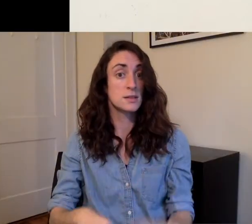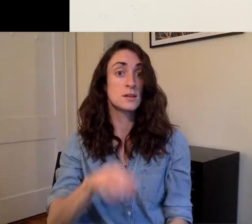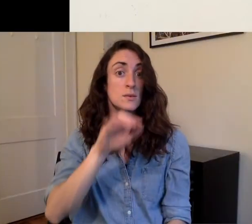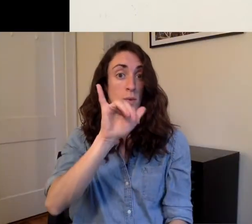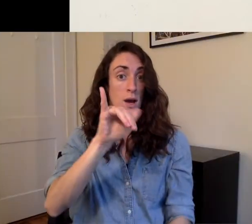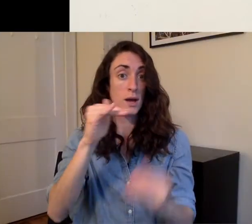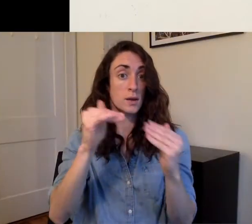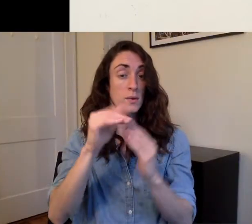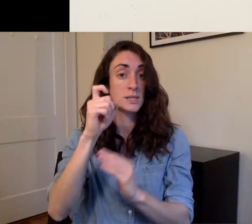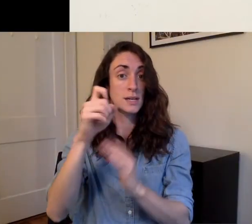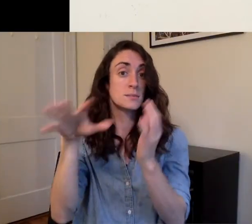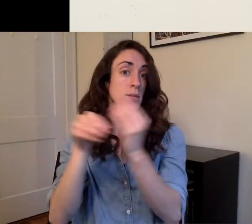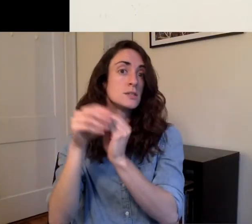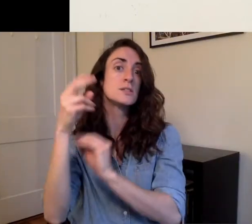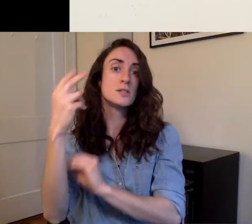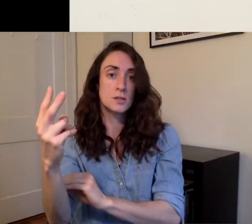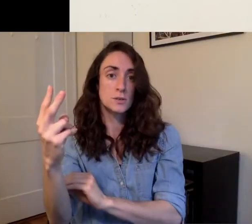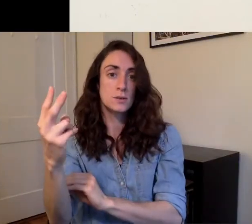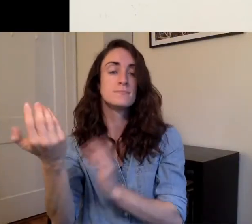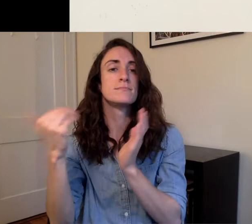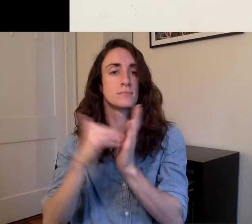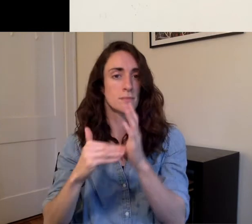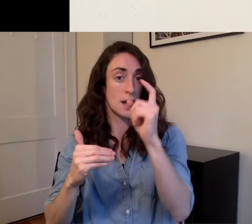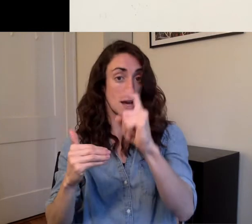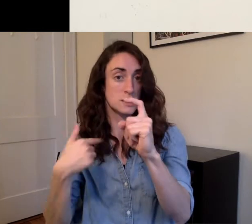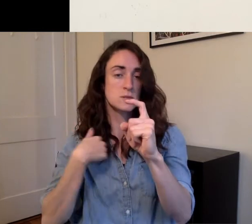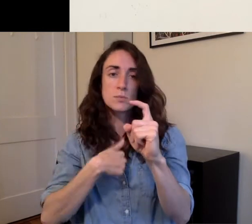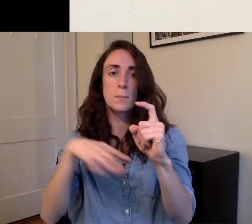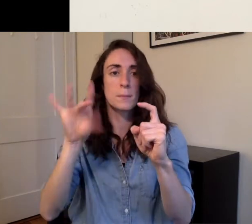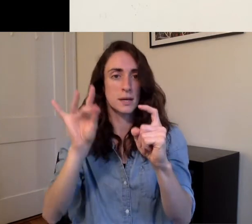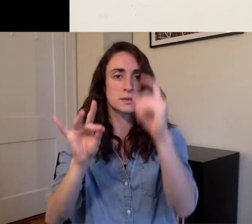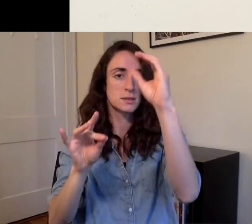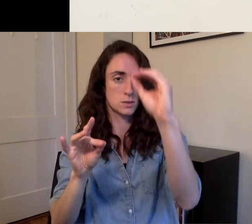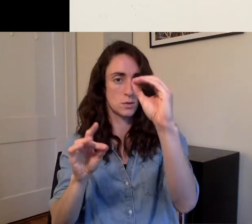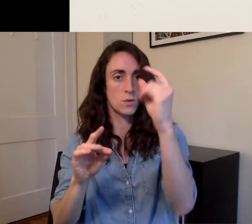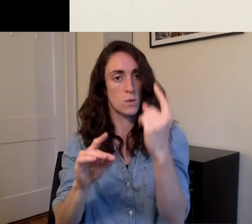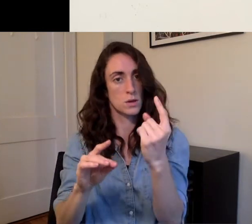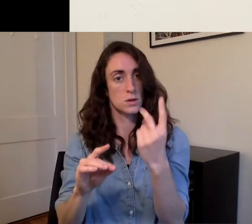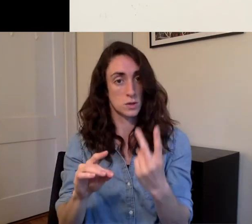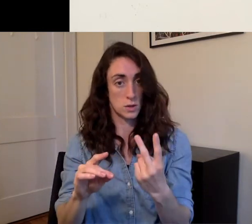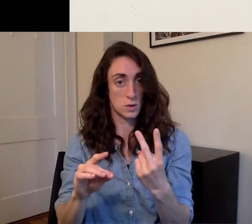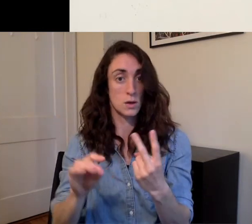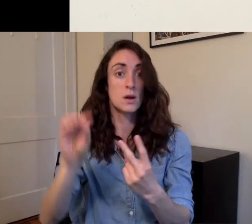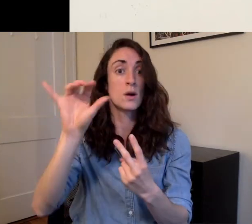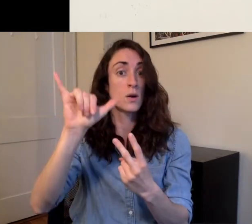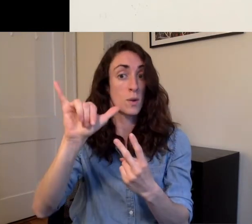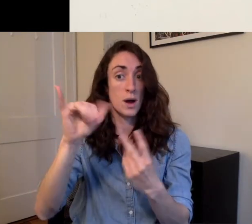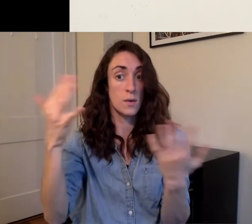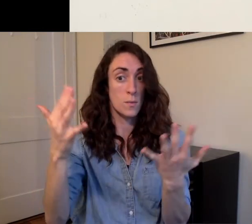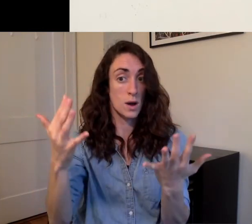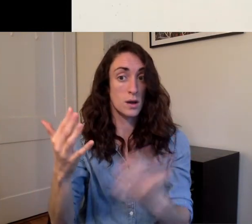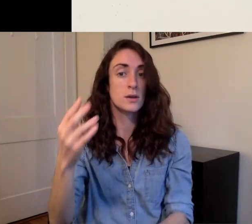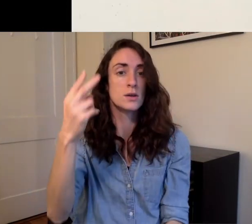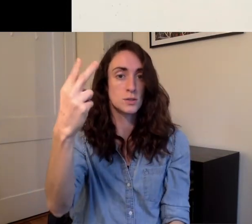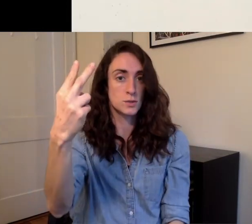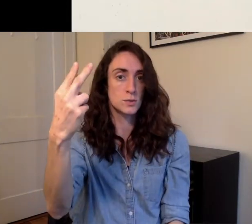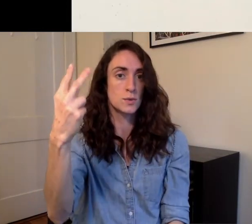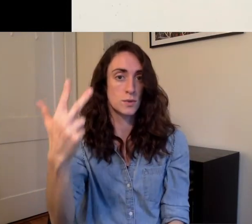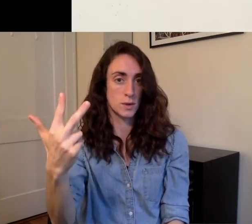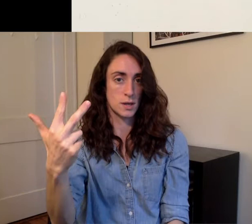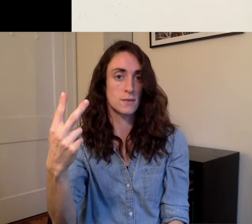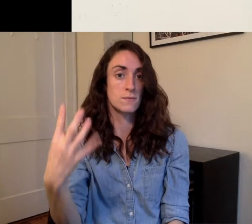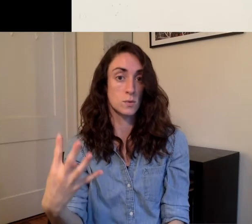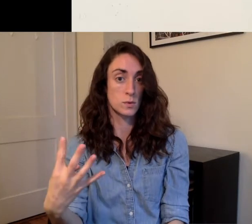And finally, we'll look at y equals x plus 2. So again, we'll use x equals 0, 1, and 2, and then we'll find our y values